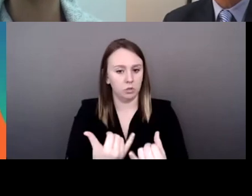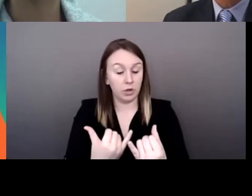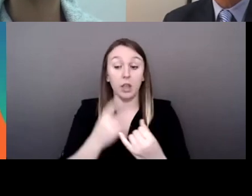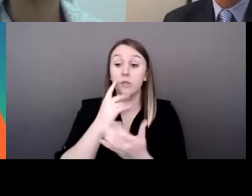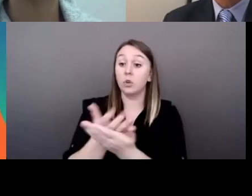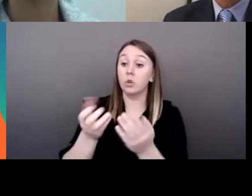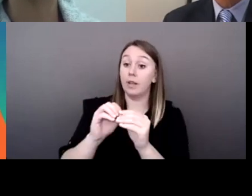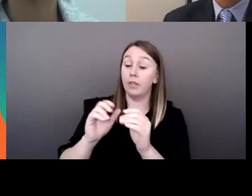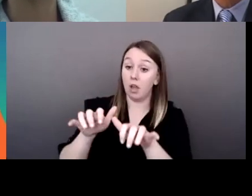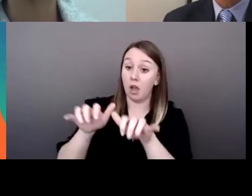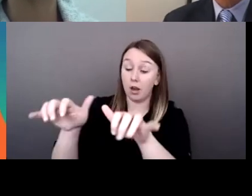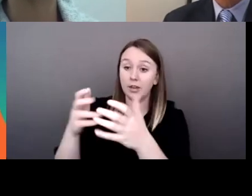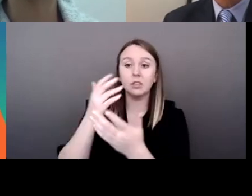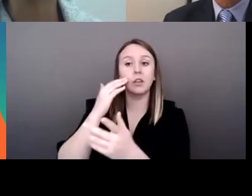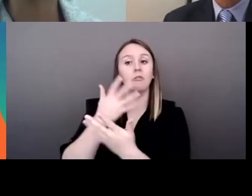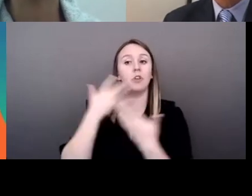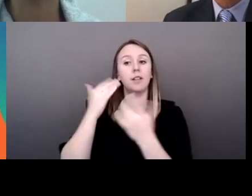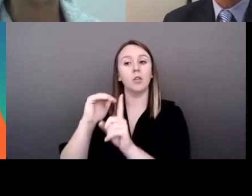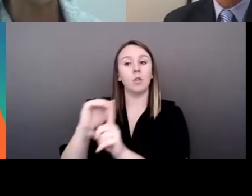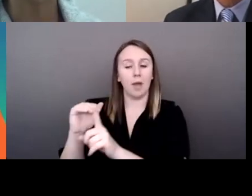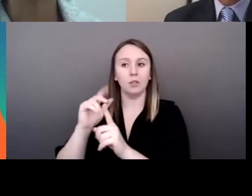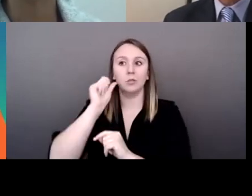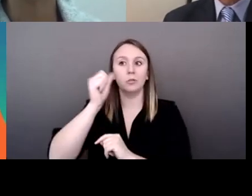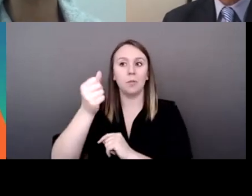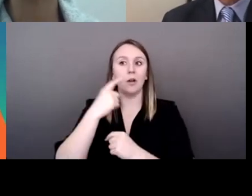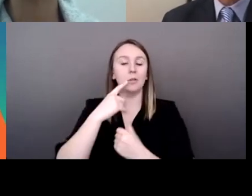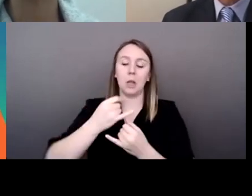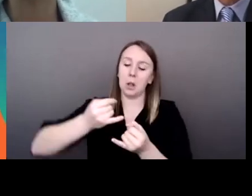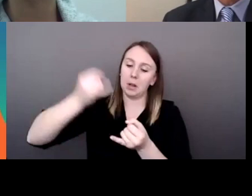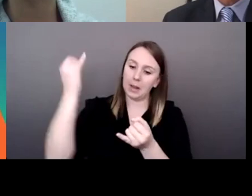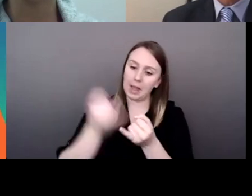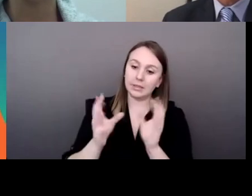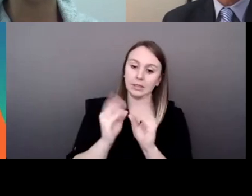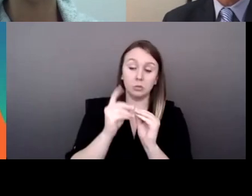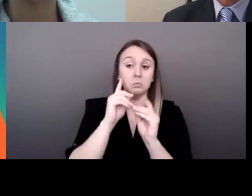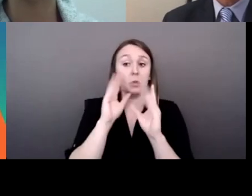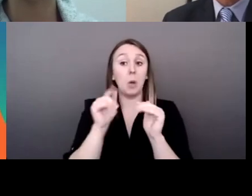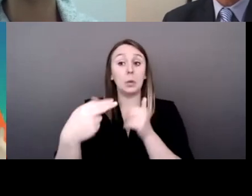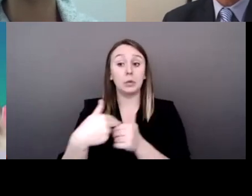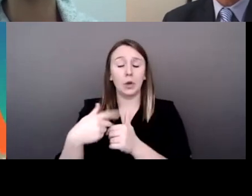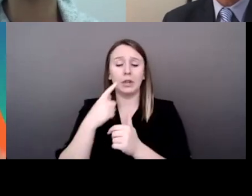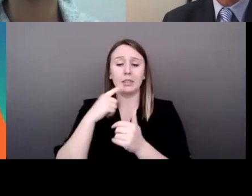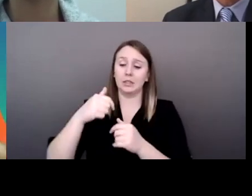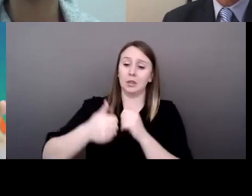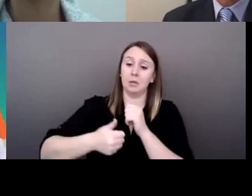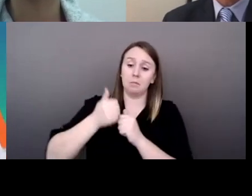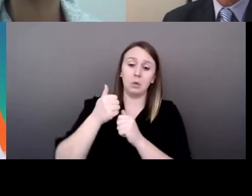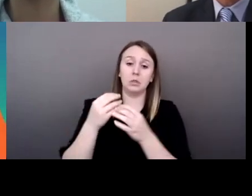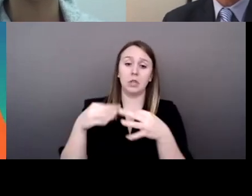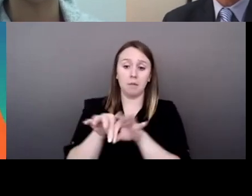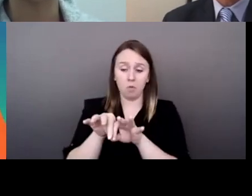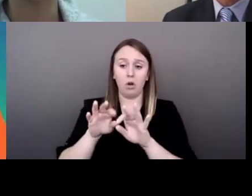about tomorrow. Tomorrow is our absolute last session. I hope that you join us. This is the most important session, no offense to my family here,